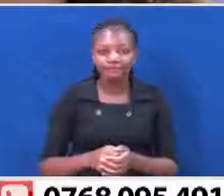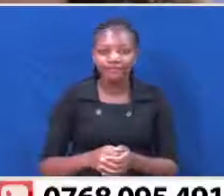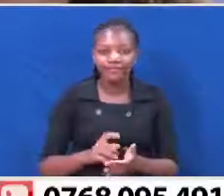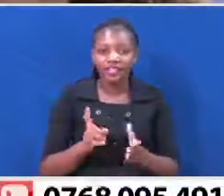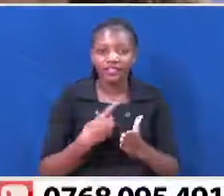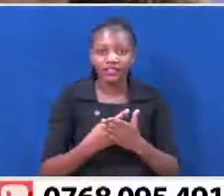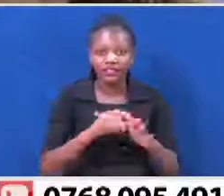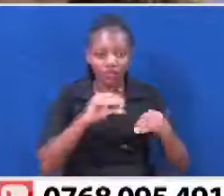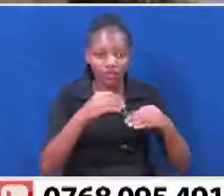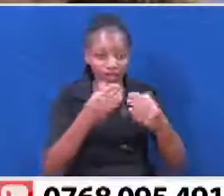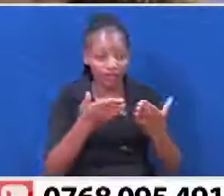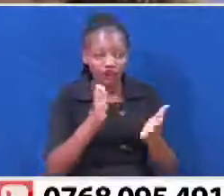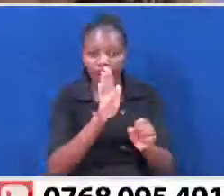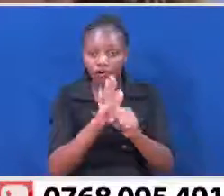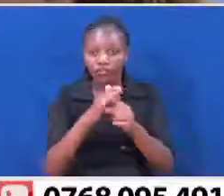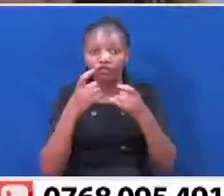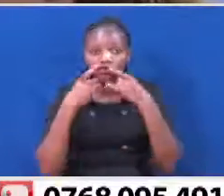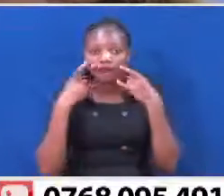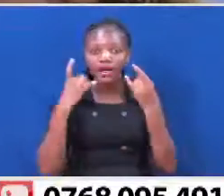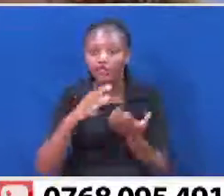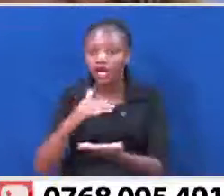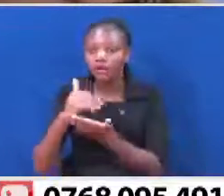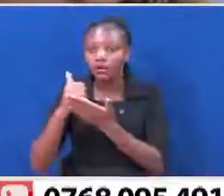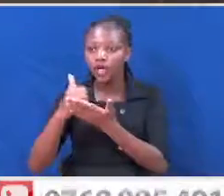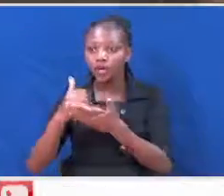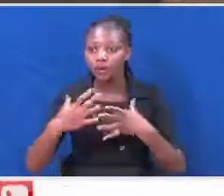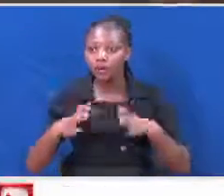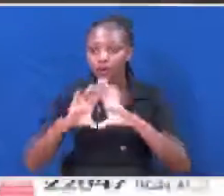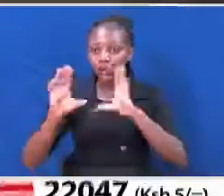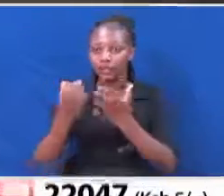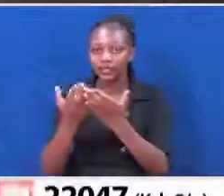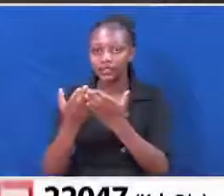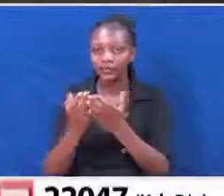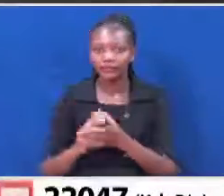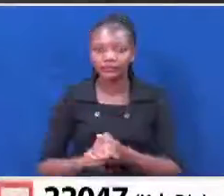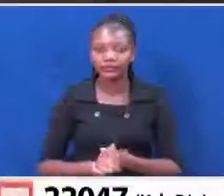provide mask mingi sana ya kusaidia watu wa community.